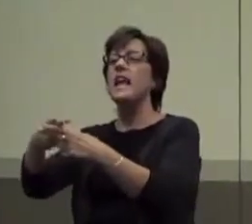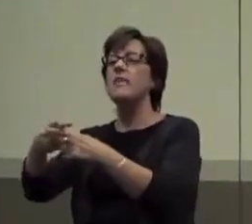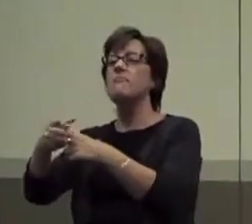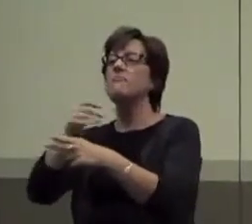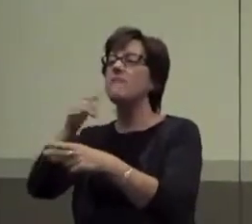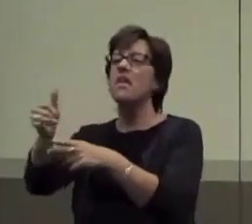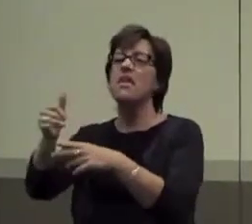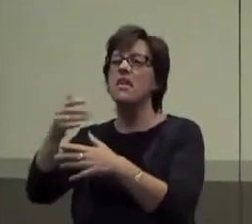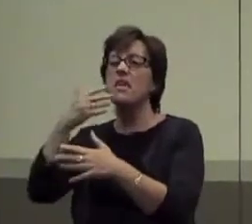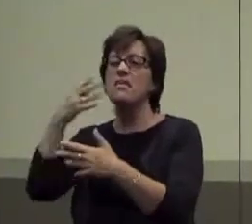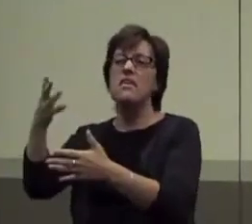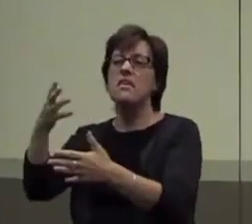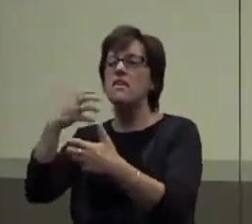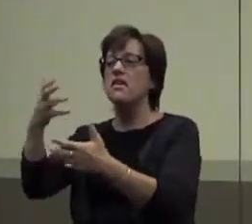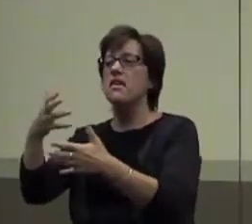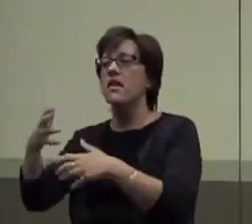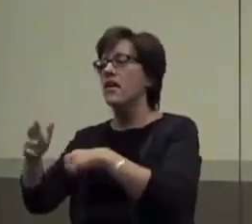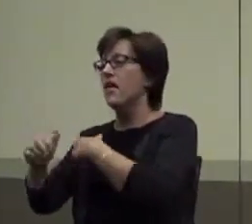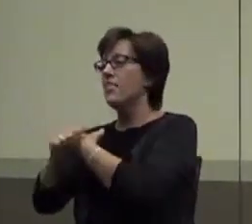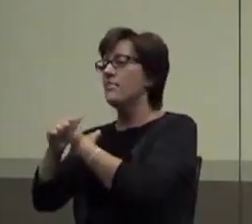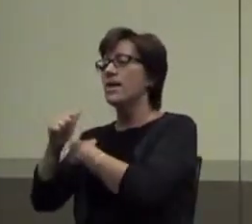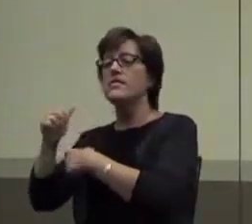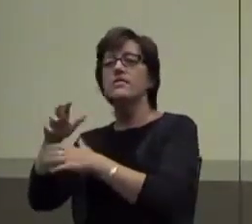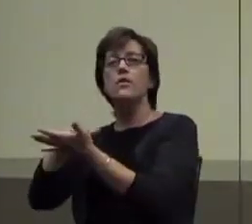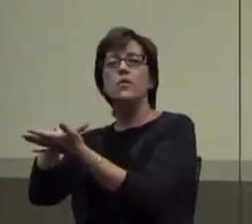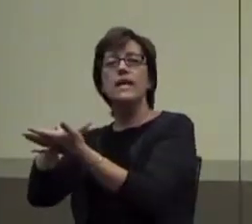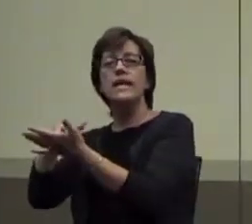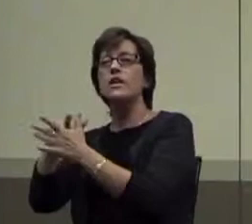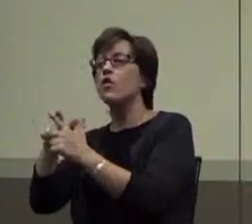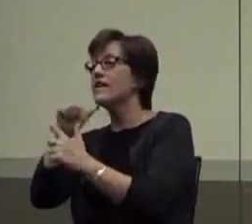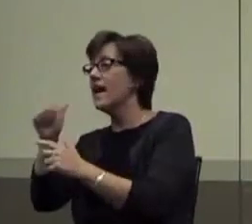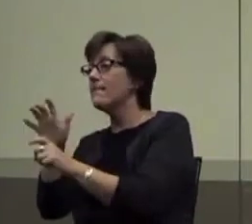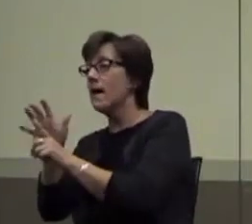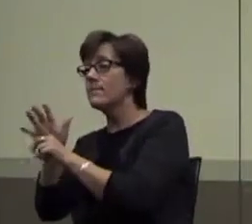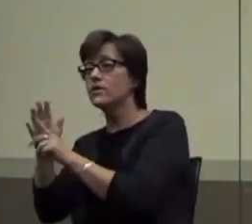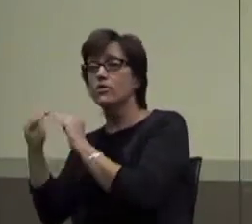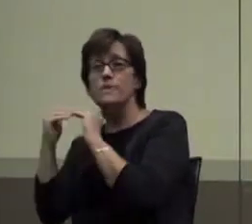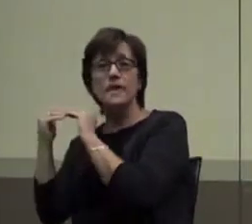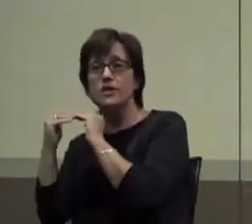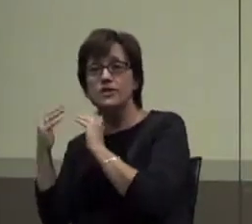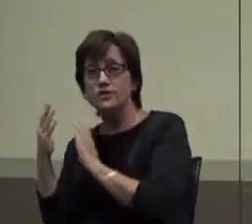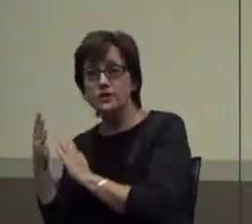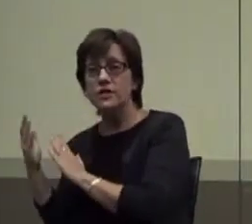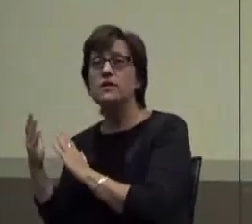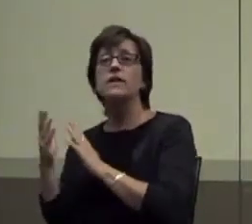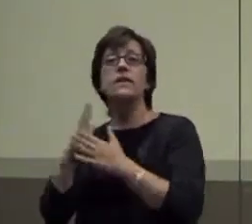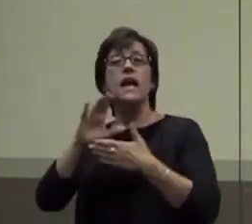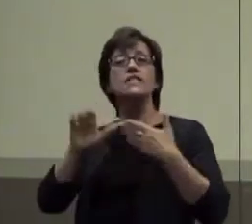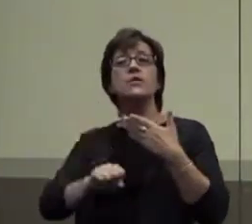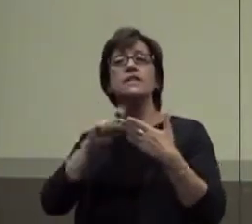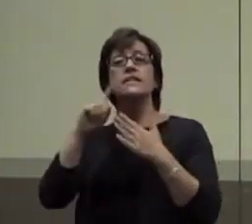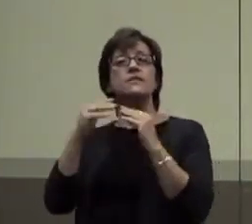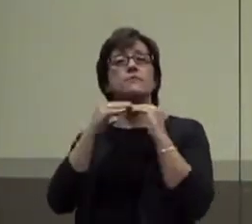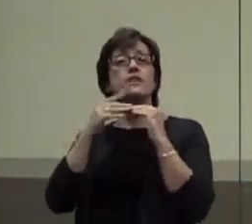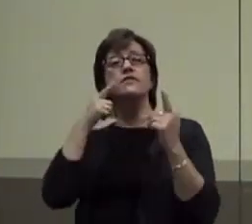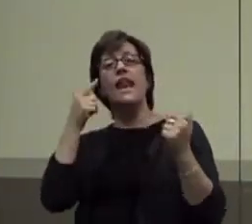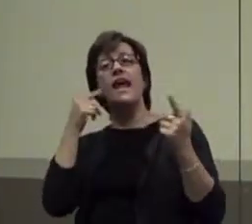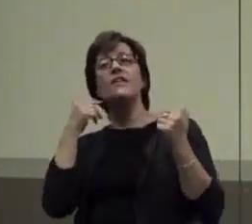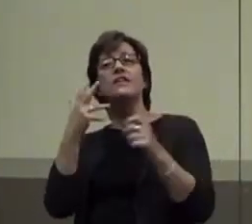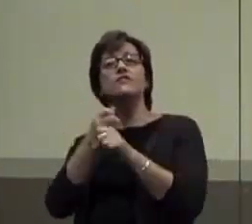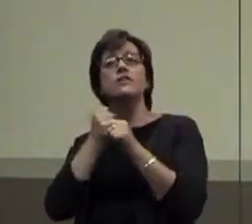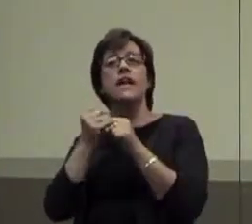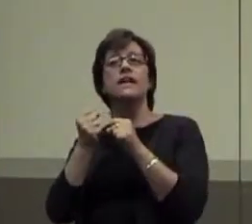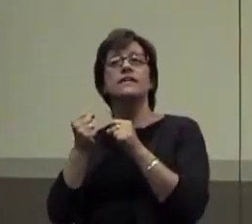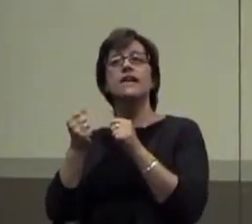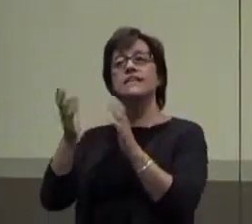threatens the weaker non-popular peers is what they said. And the consequence is that peers laugh at her in order to gain attention from the